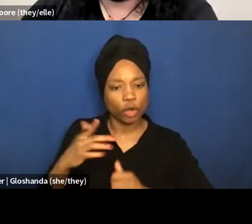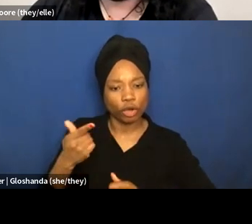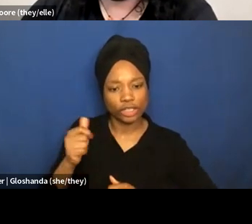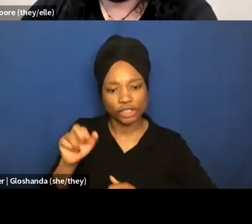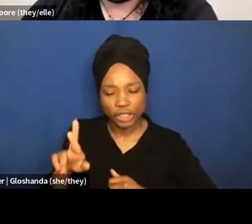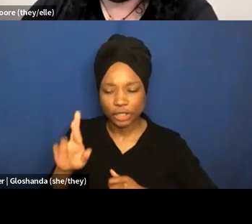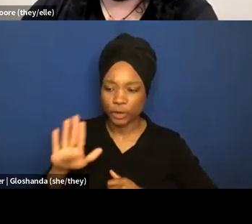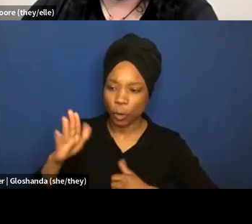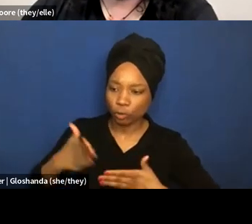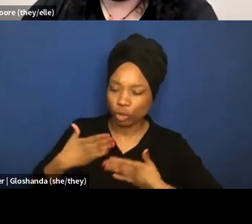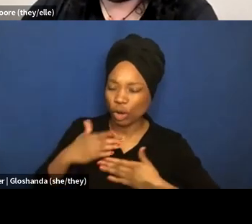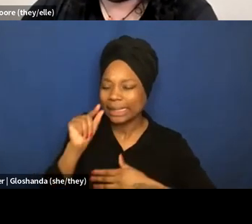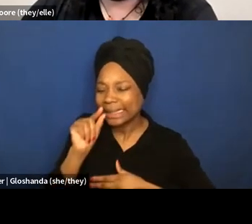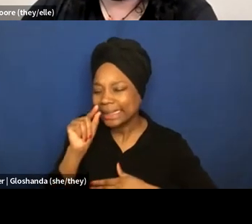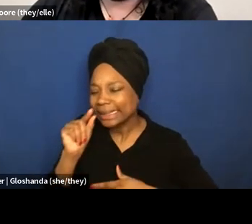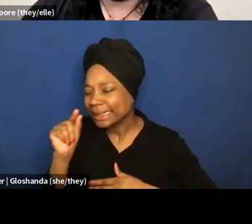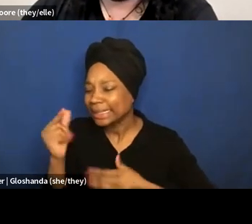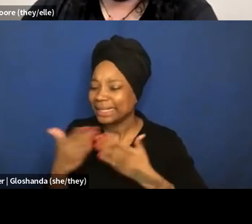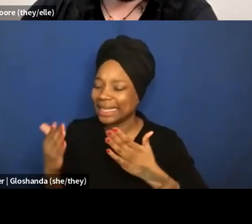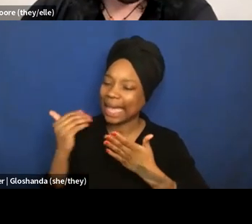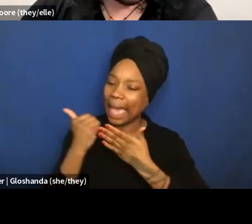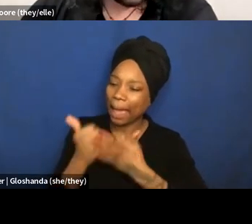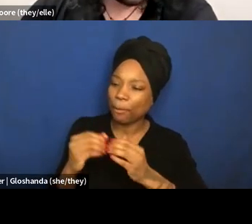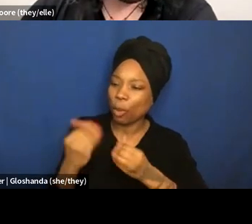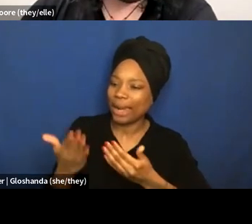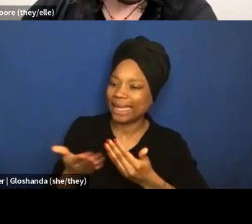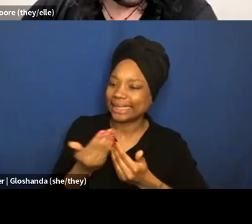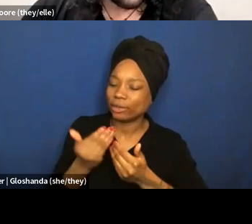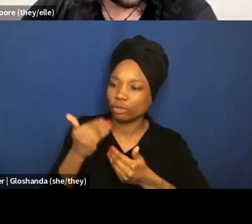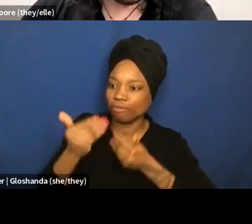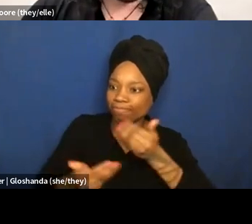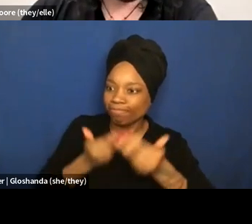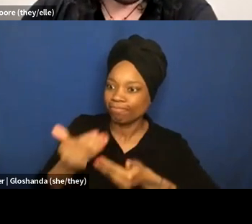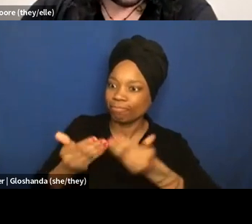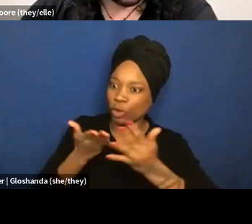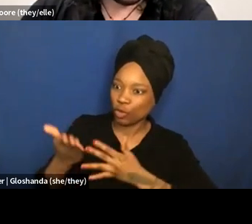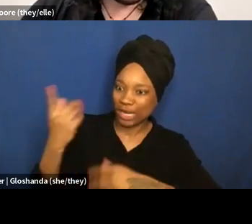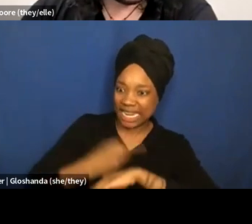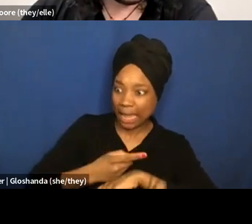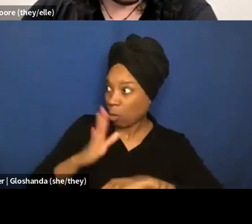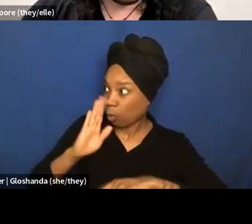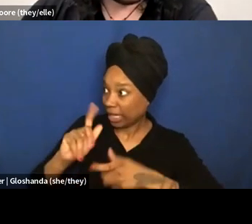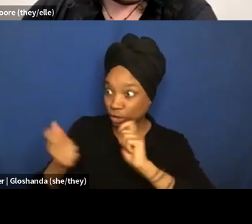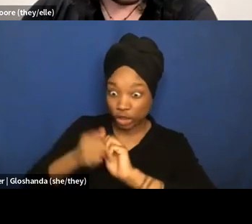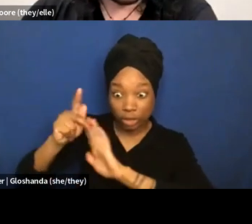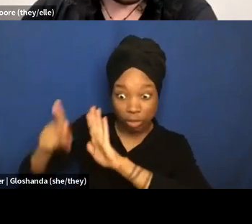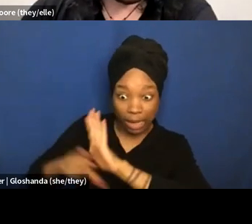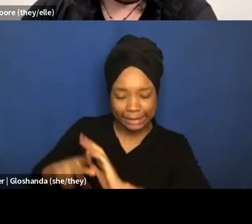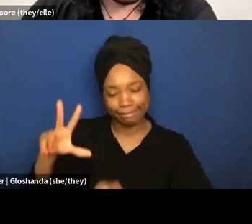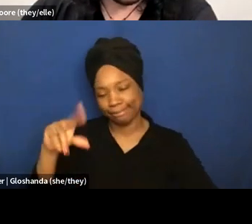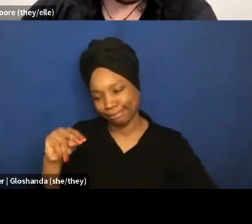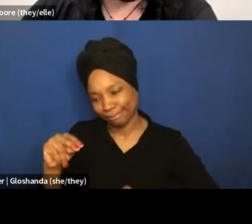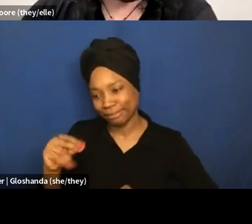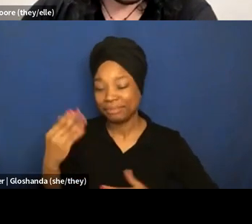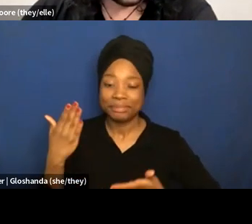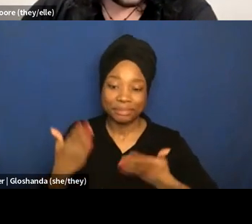can make it easier to go through the day and bring a little bit of celebration. Is that going to change policy? No. Is it going to make you maybe wake